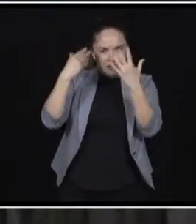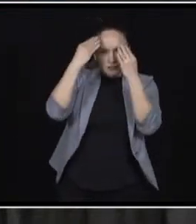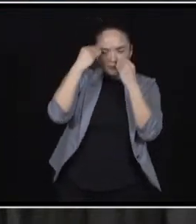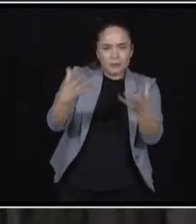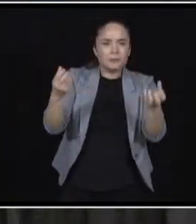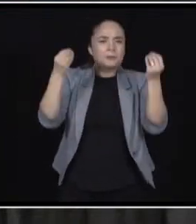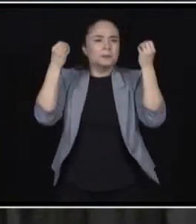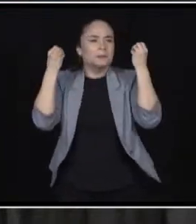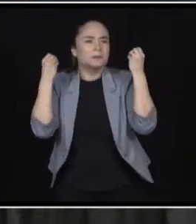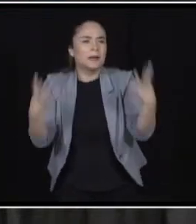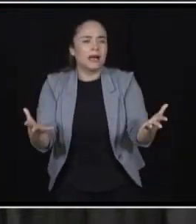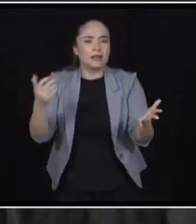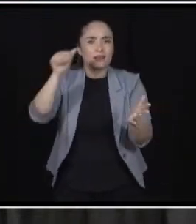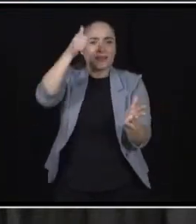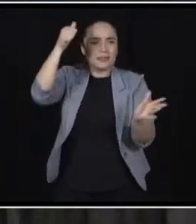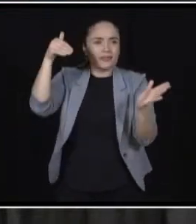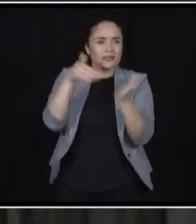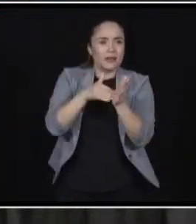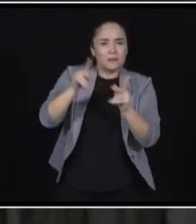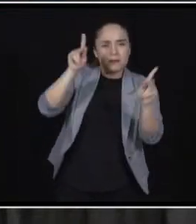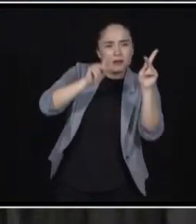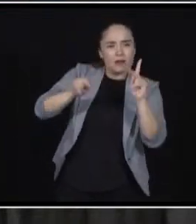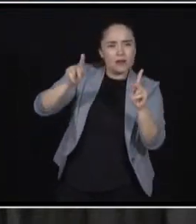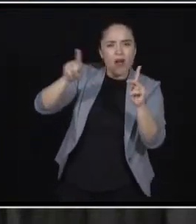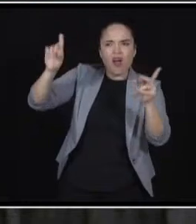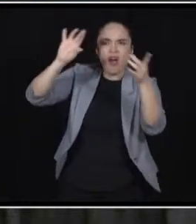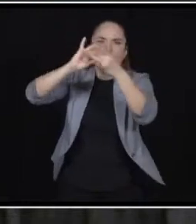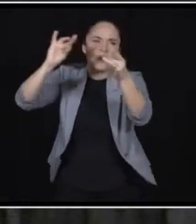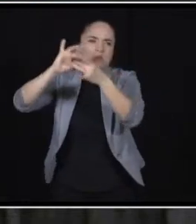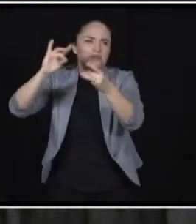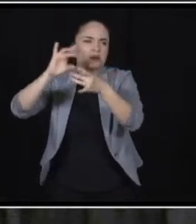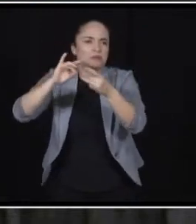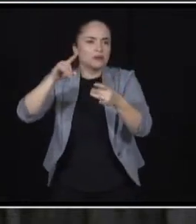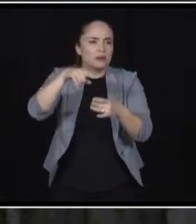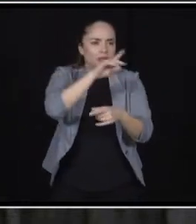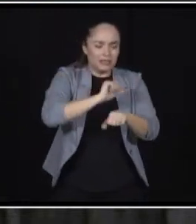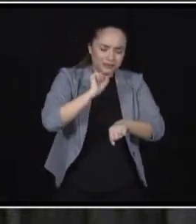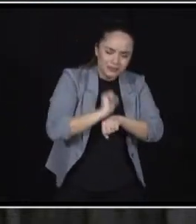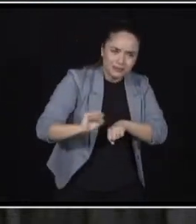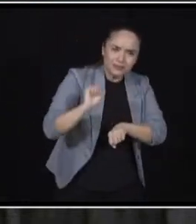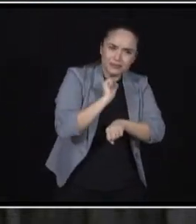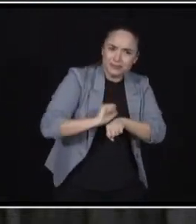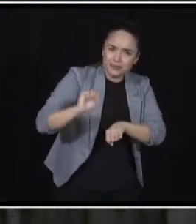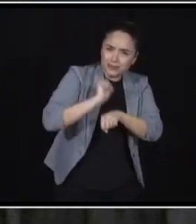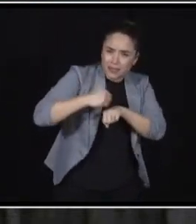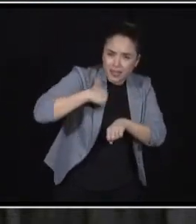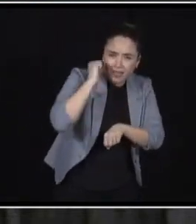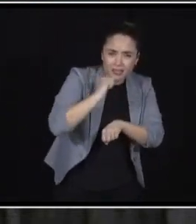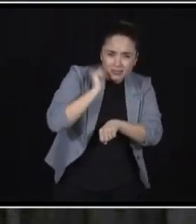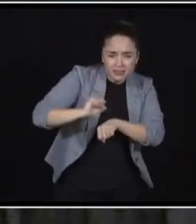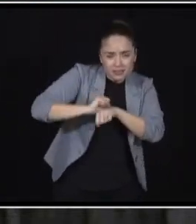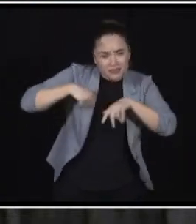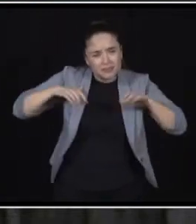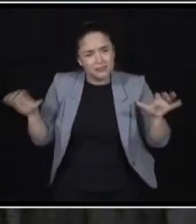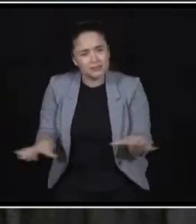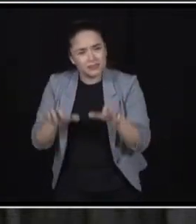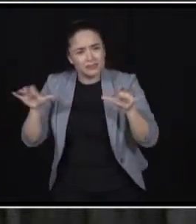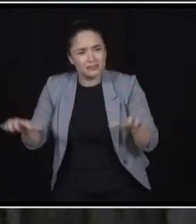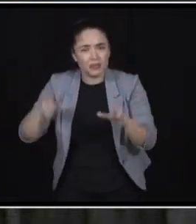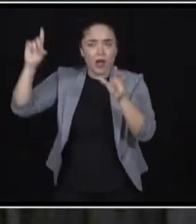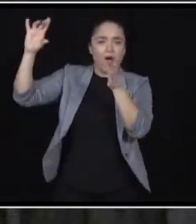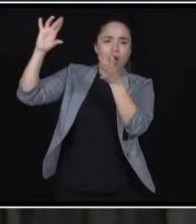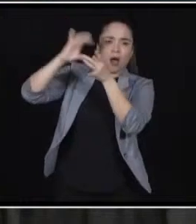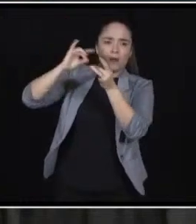make your comments, tens of thousands of people working their back off every single day, doing an incredible job on